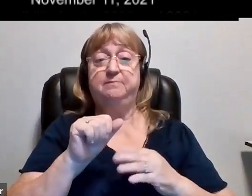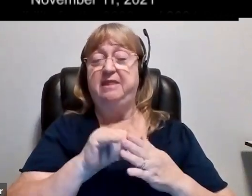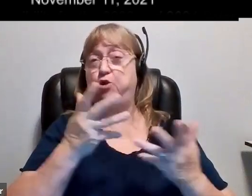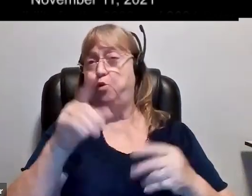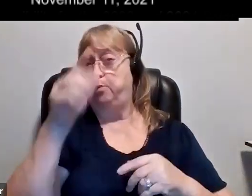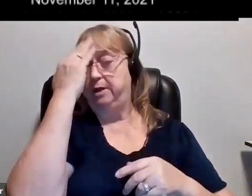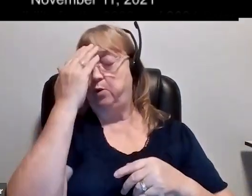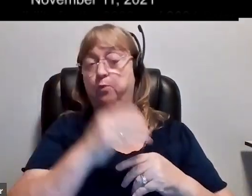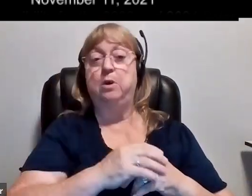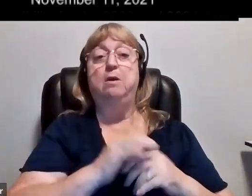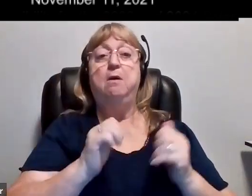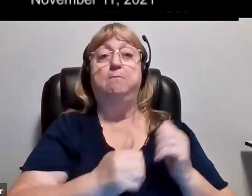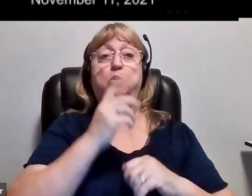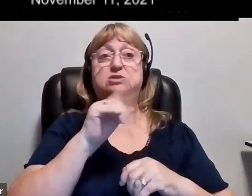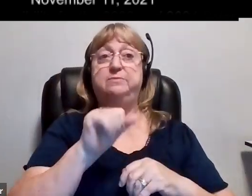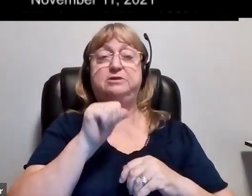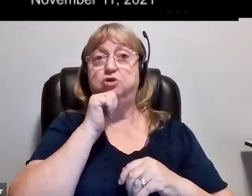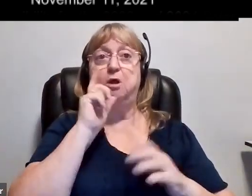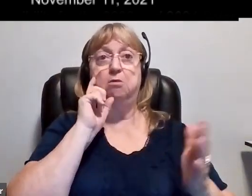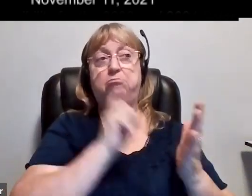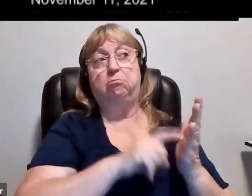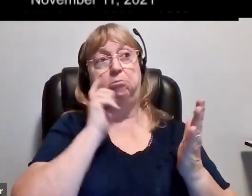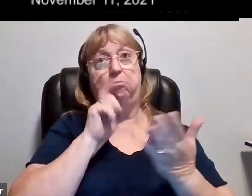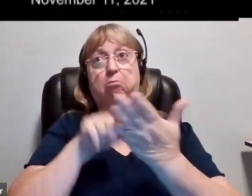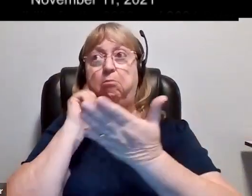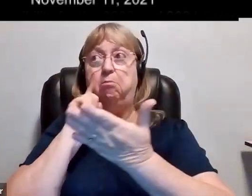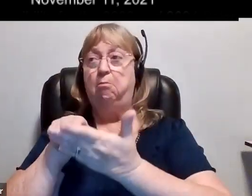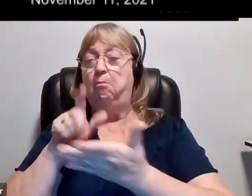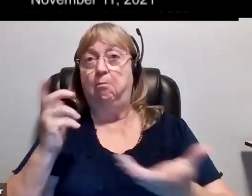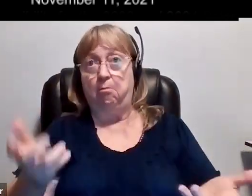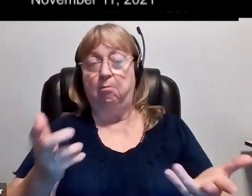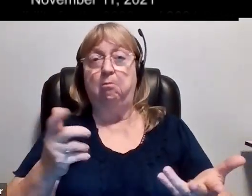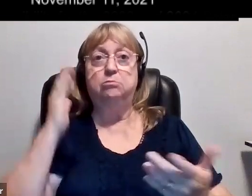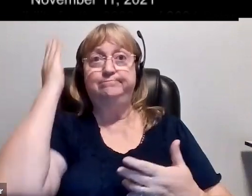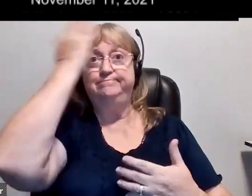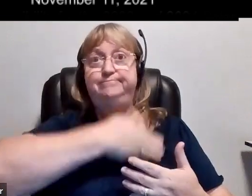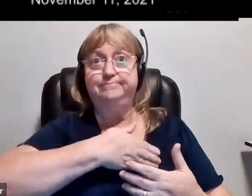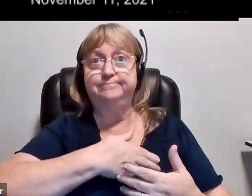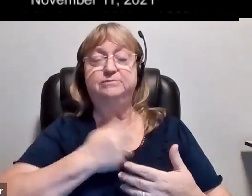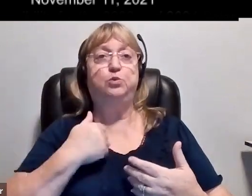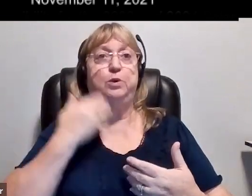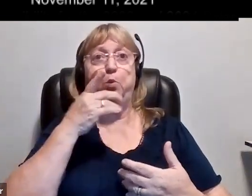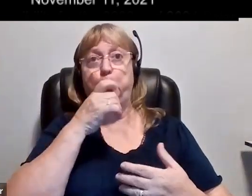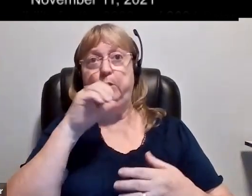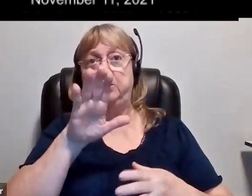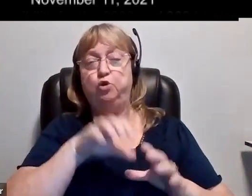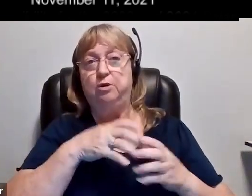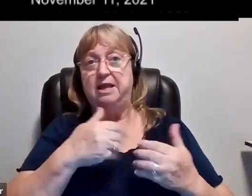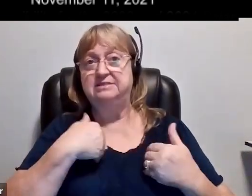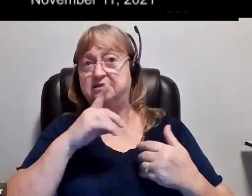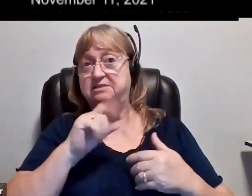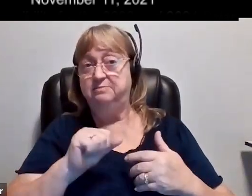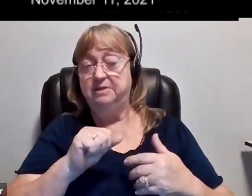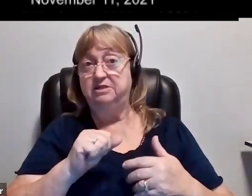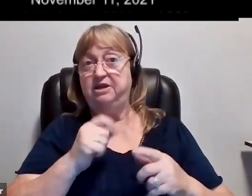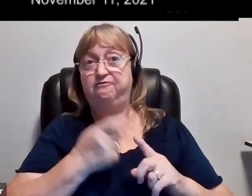know, but most disabilities are not obvious to others. So we don't necessarily know who in our class has a disability by